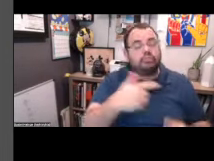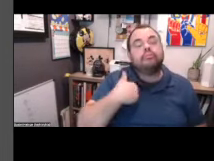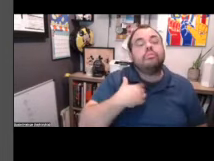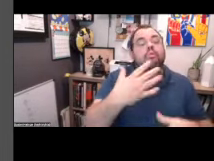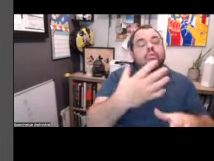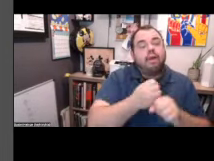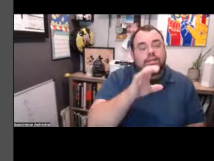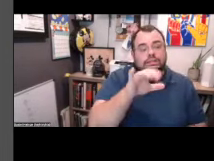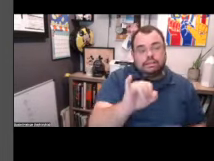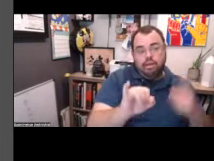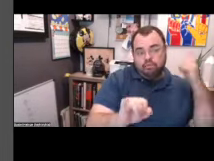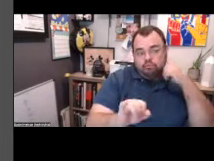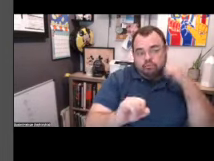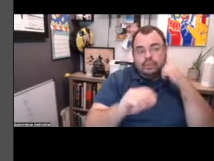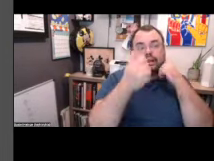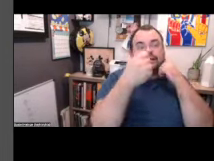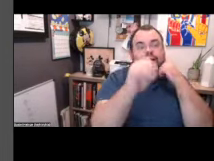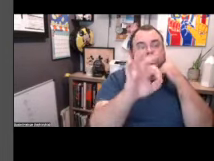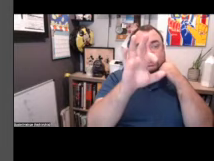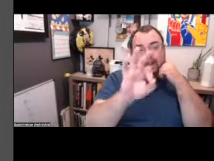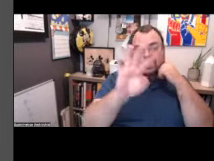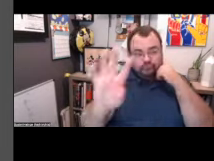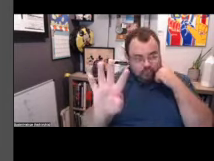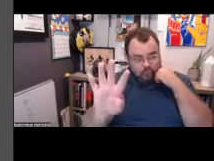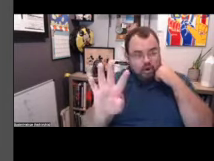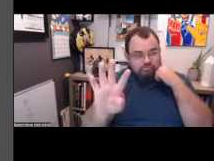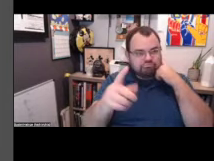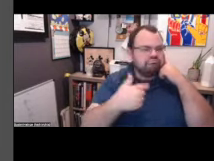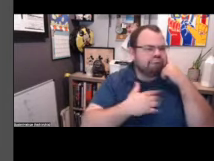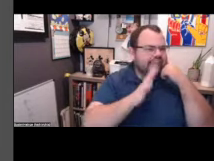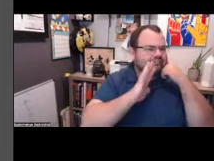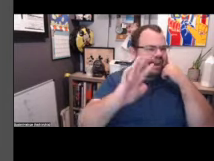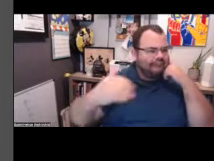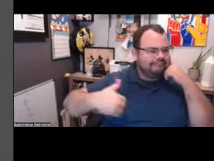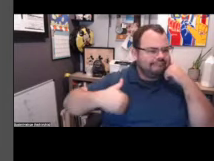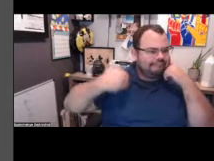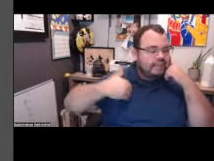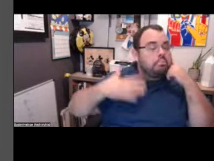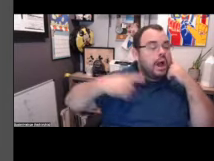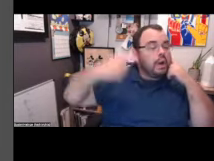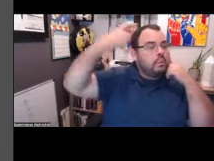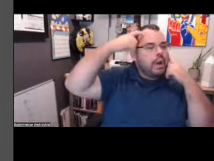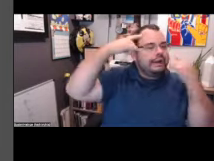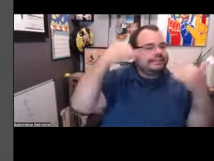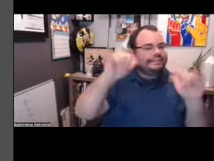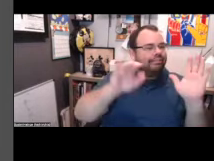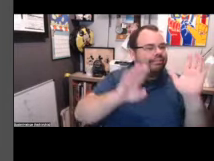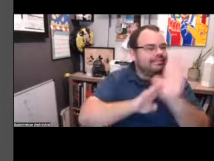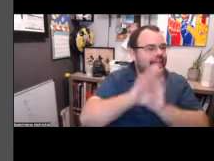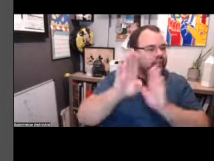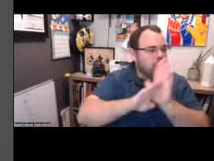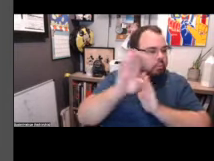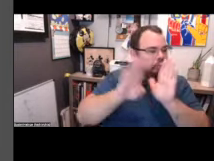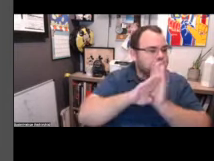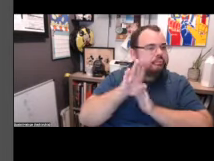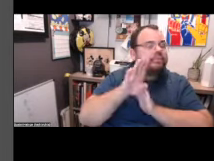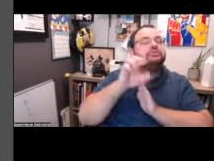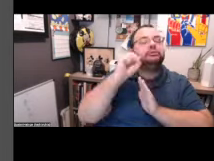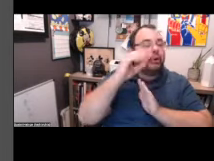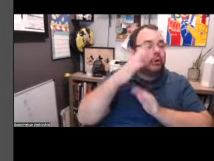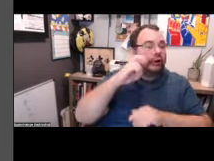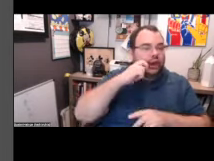So what happened with that is I got the cochlear implant in 1994 on my left ear. When I was 5, I was young. My brain still was